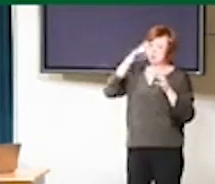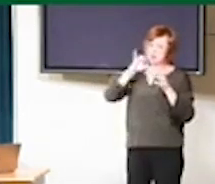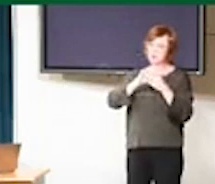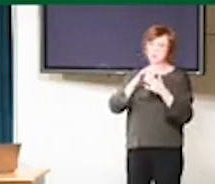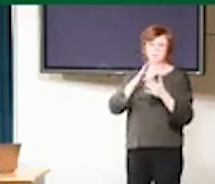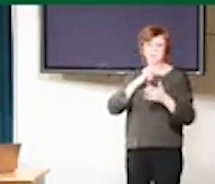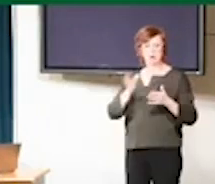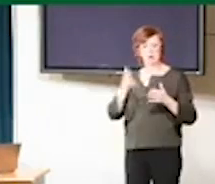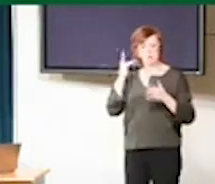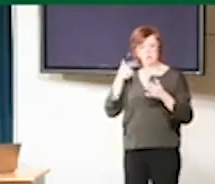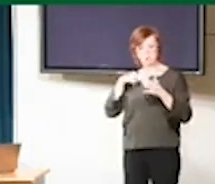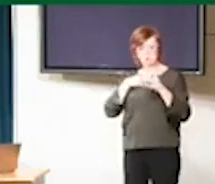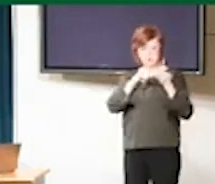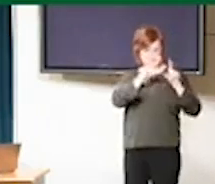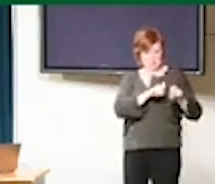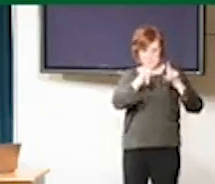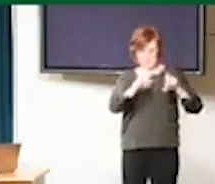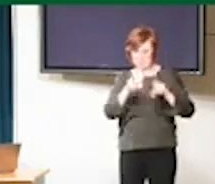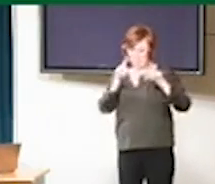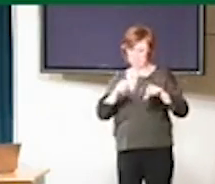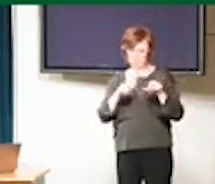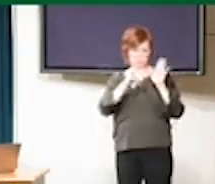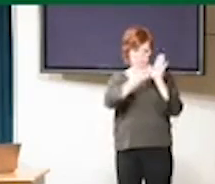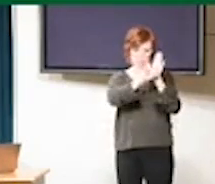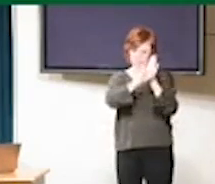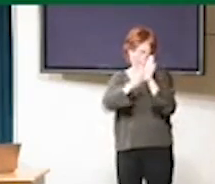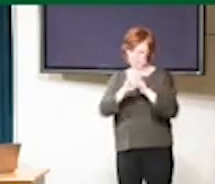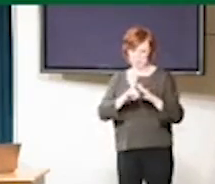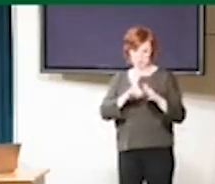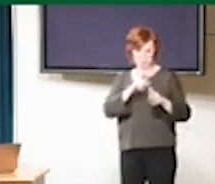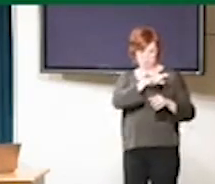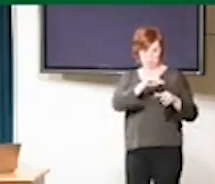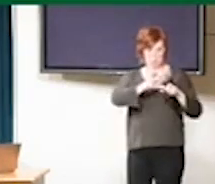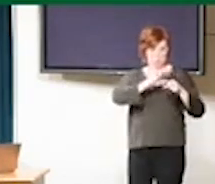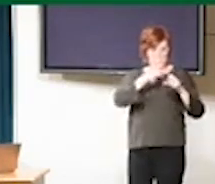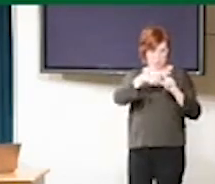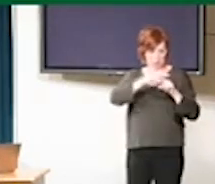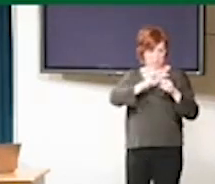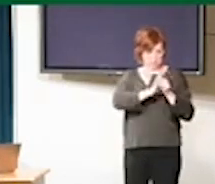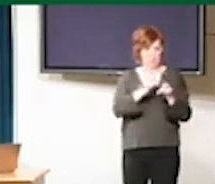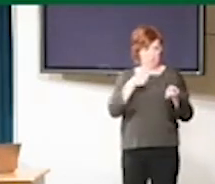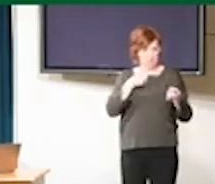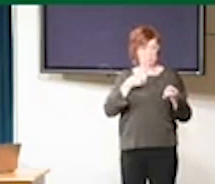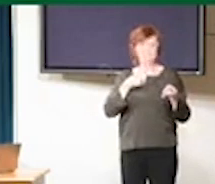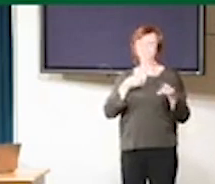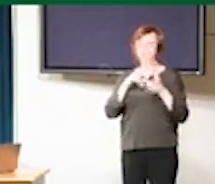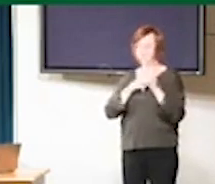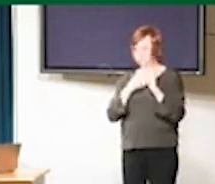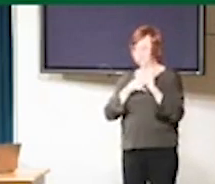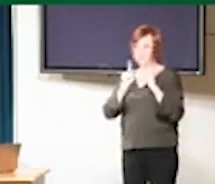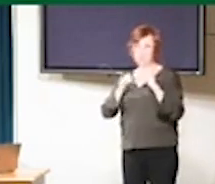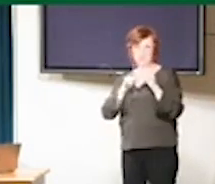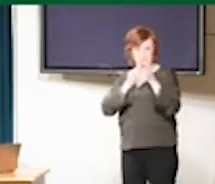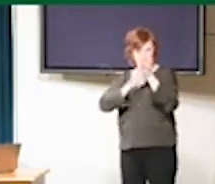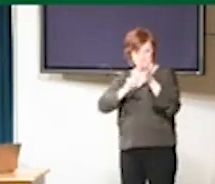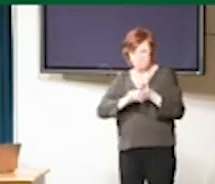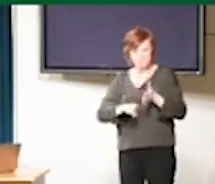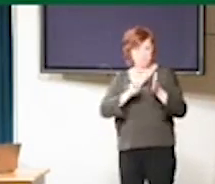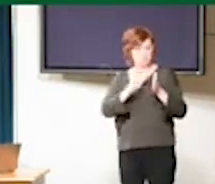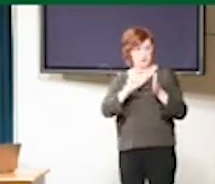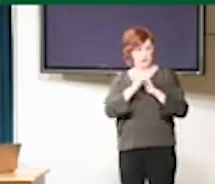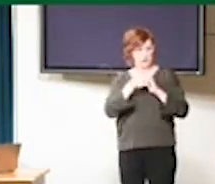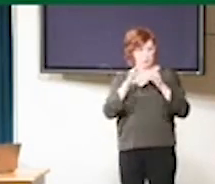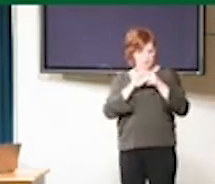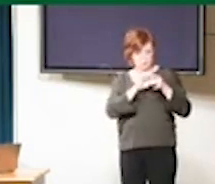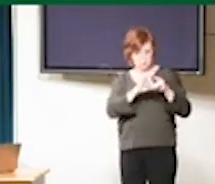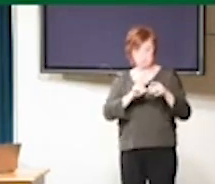we are isolating positive cases. More cases means we need to increase our contact tracing efforts. And to